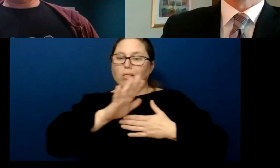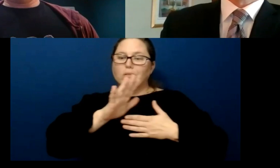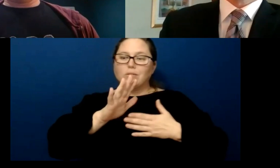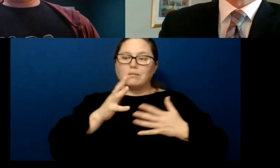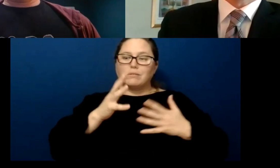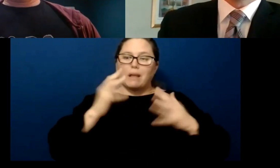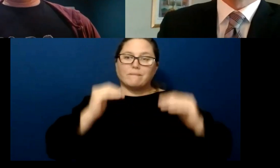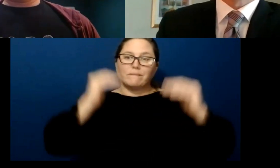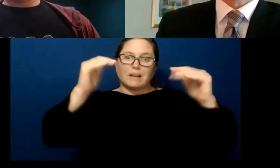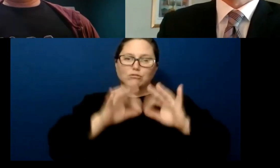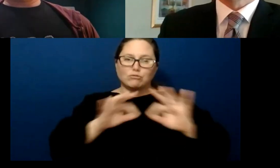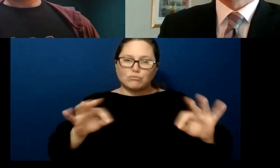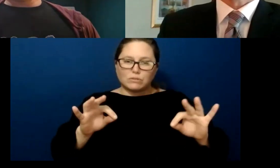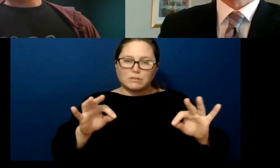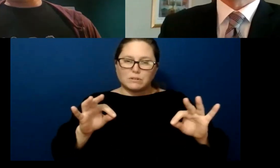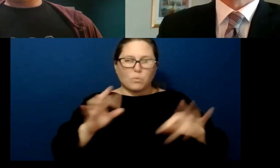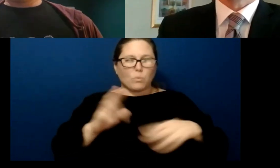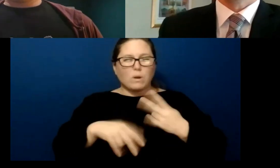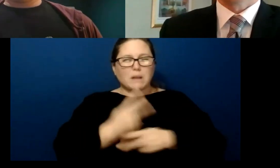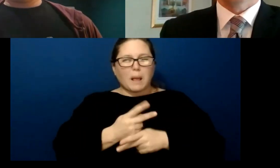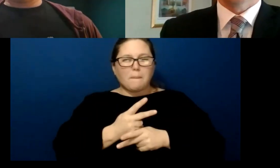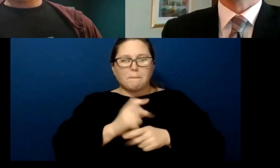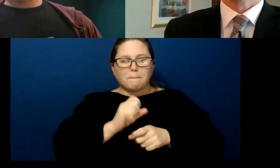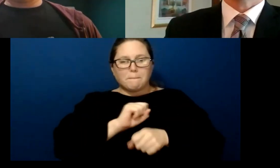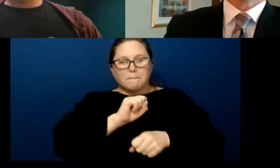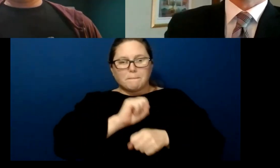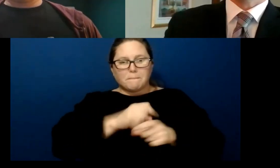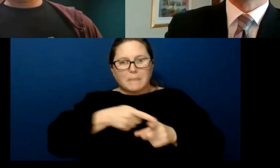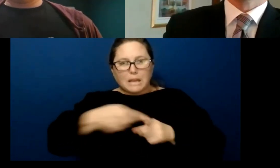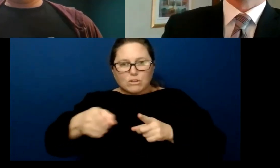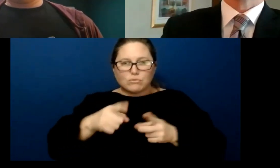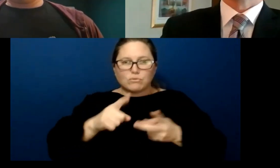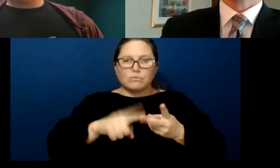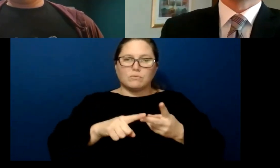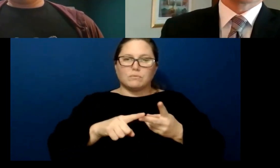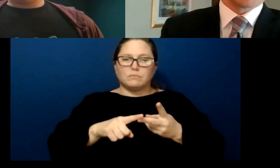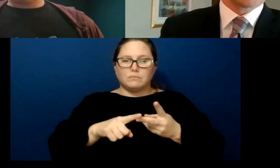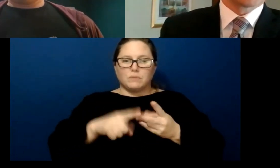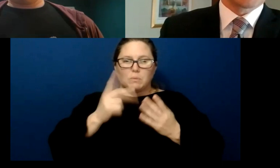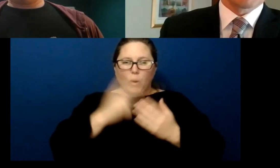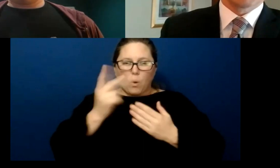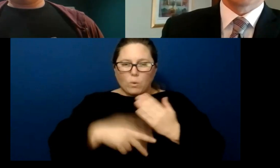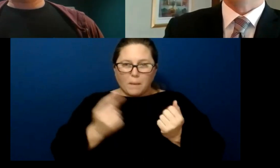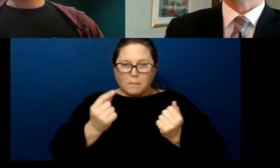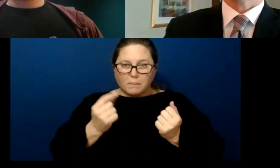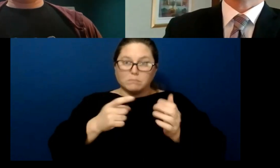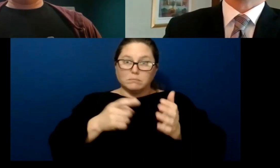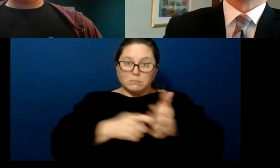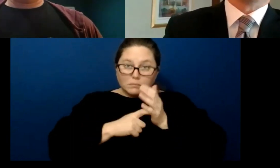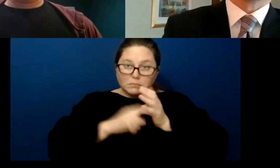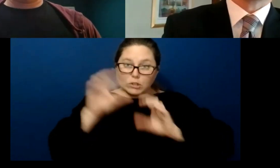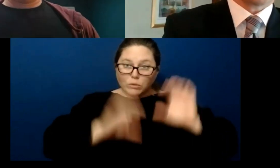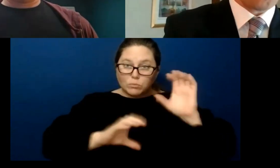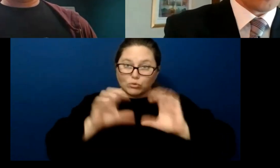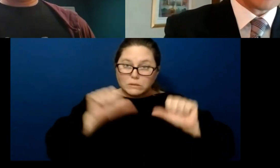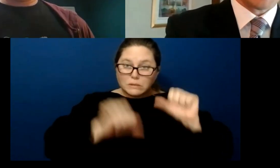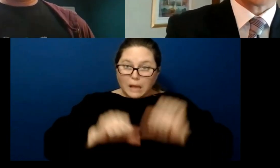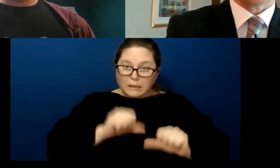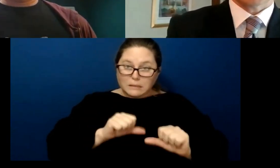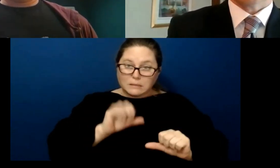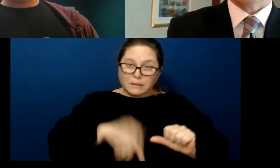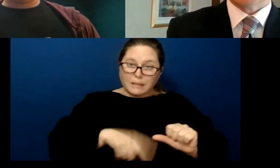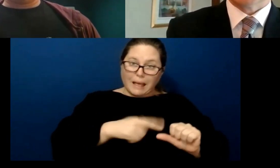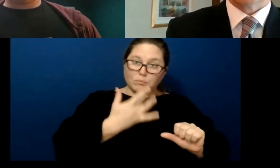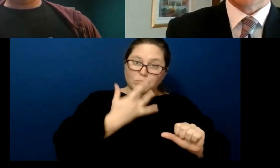of degree, like majors or degrees or programs do you recommend? Do you need to go into a computer science degree? Would that be preferred if you want to work